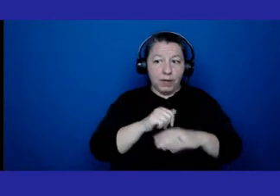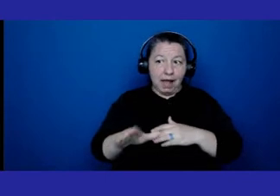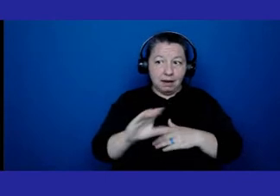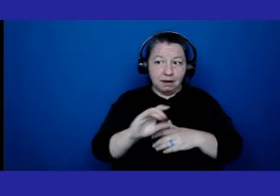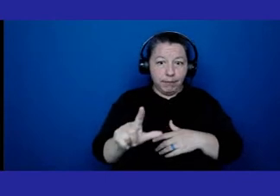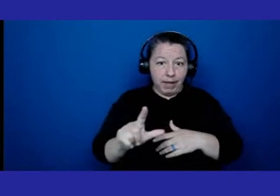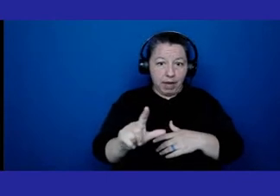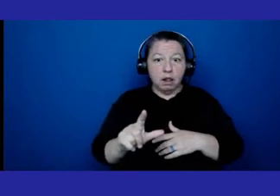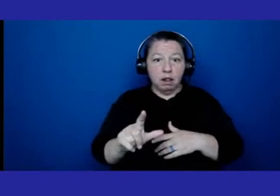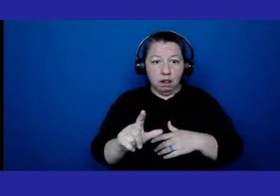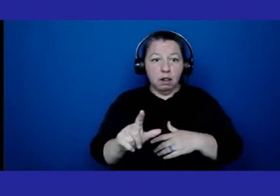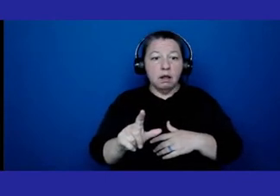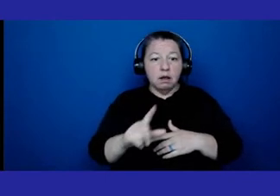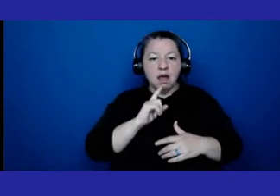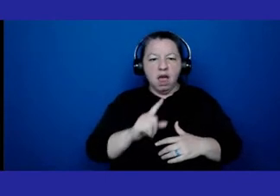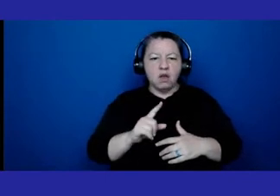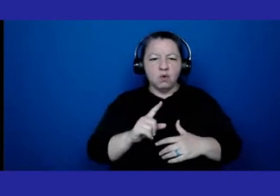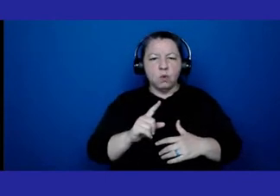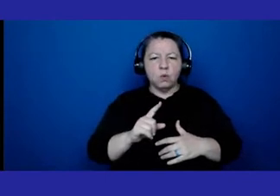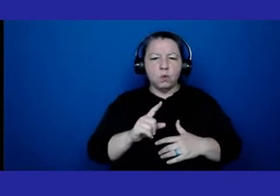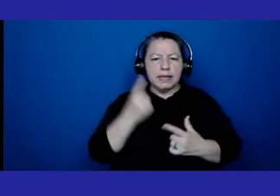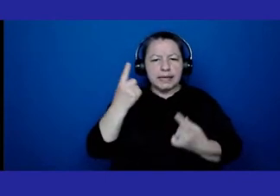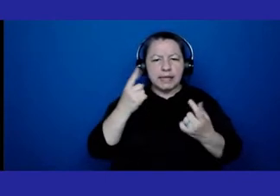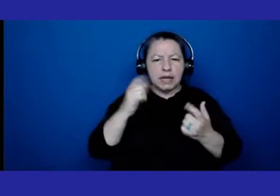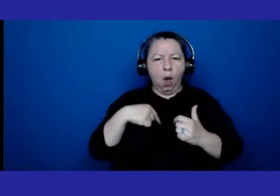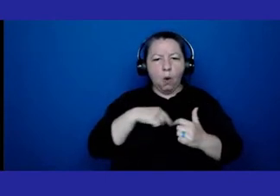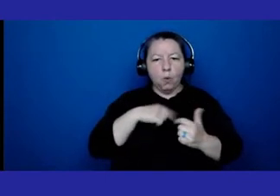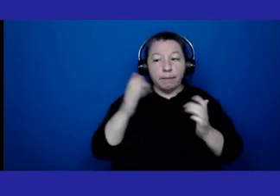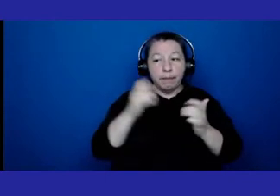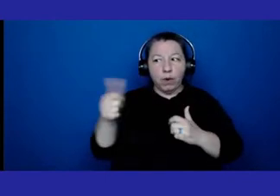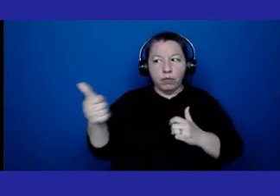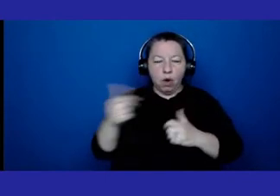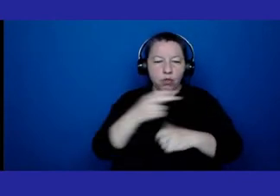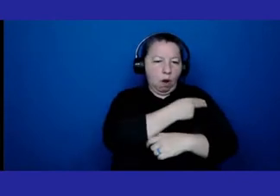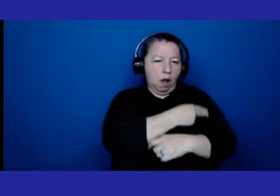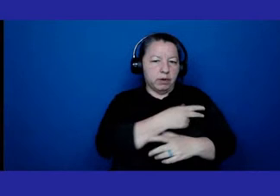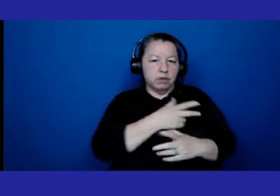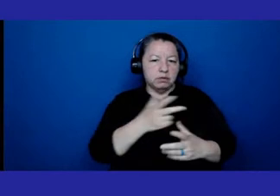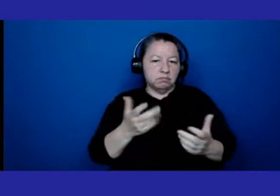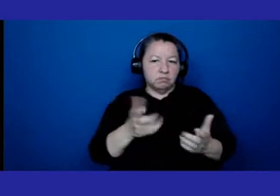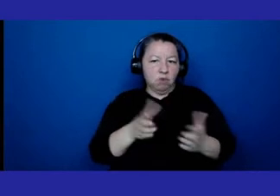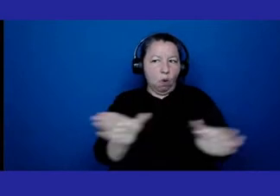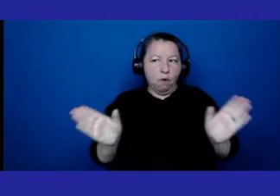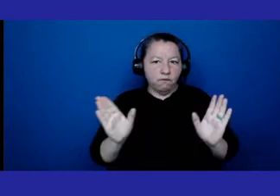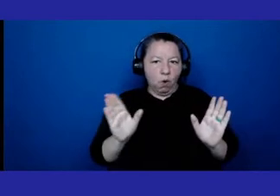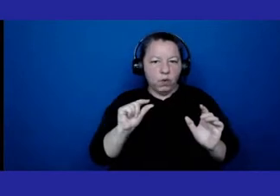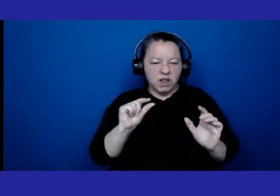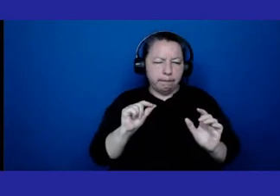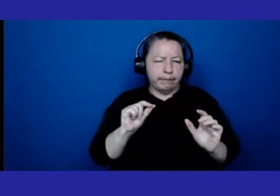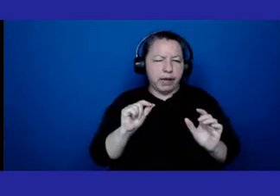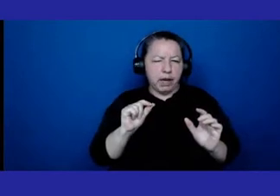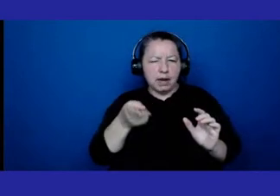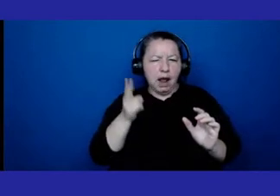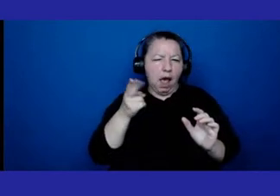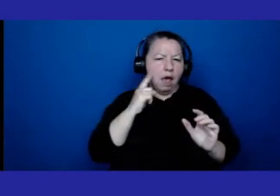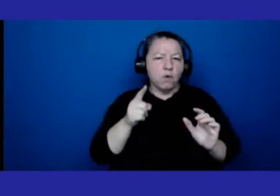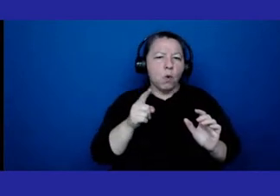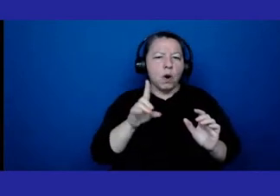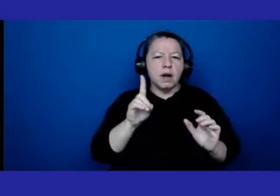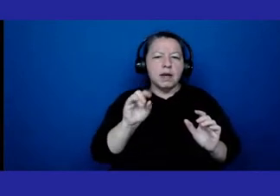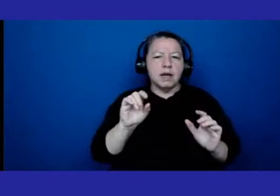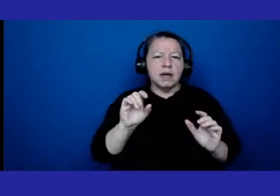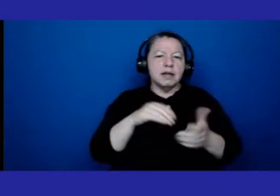and really looking at how we compare to others. On the whole, you know, a little bit high on the discharge not billed, but